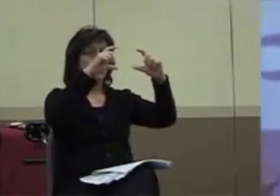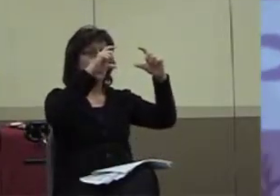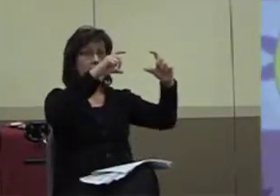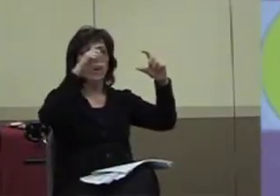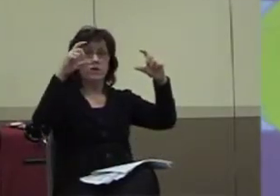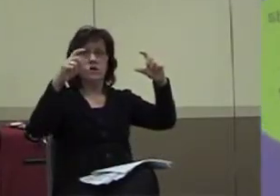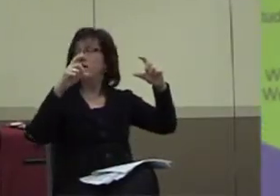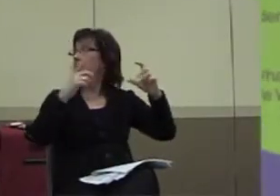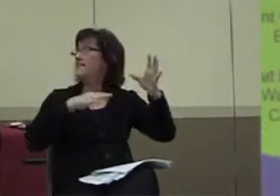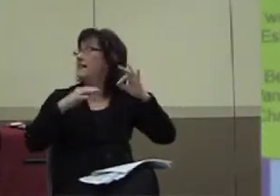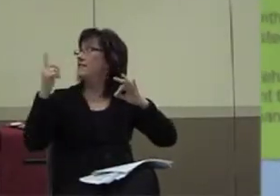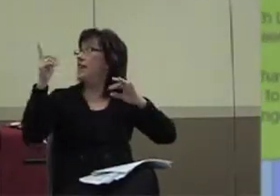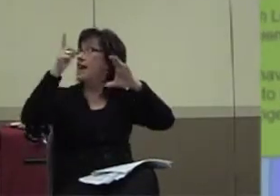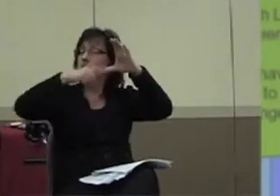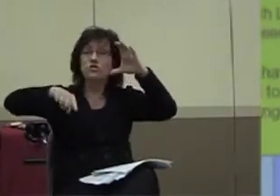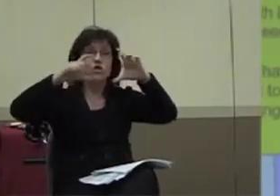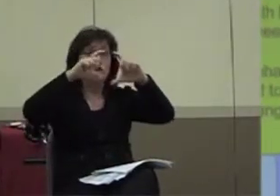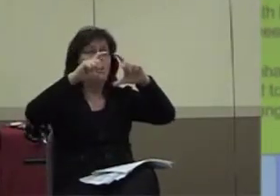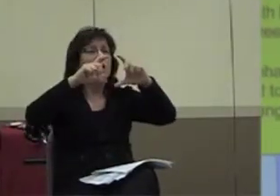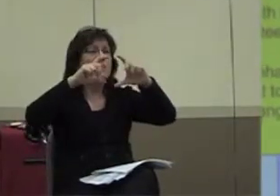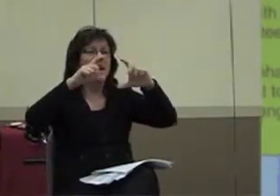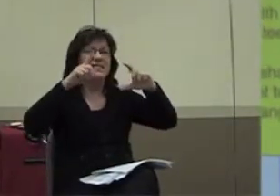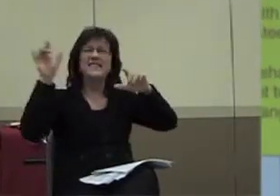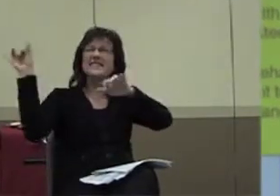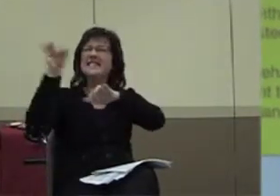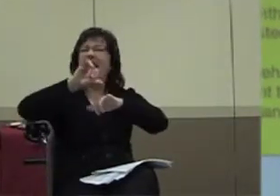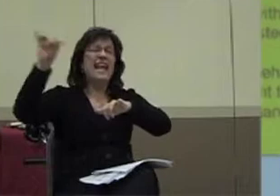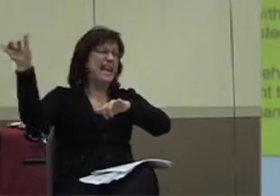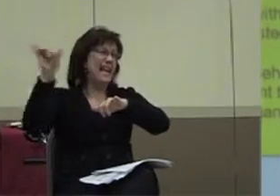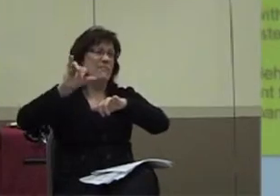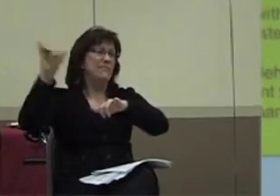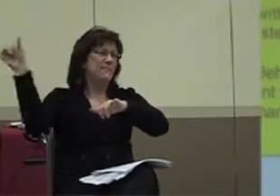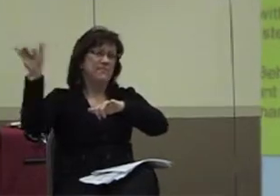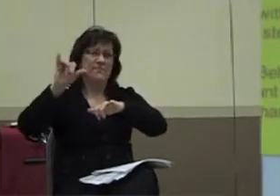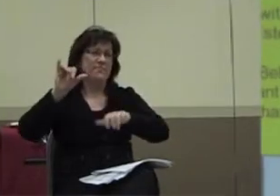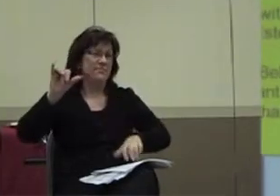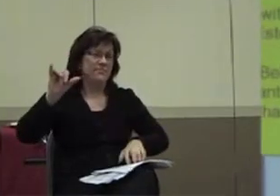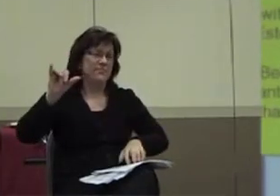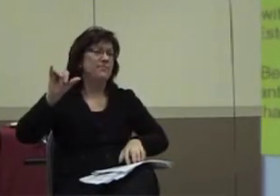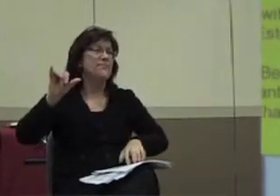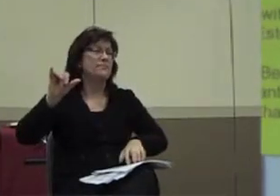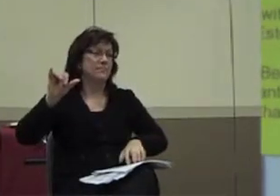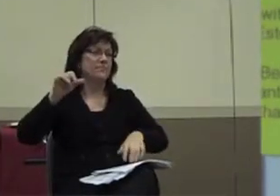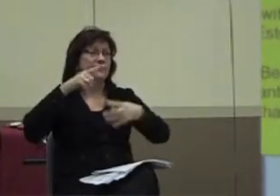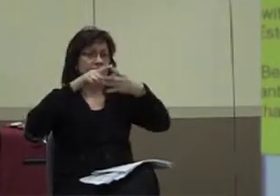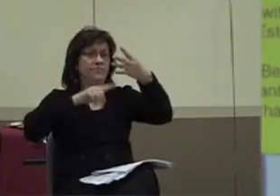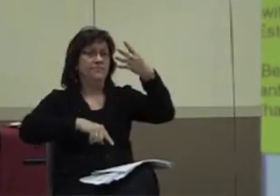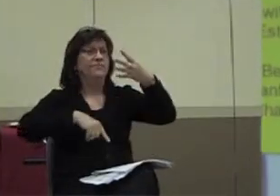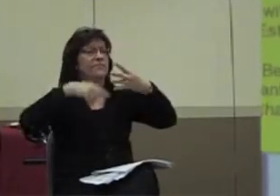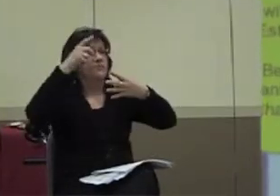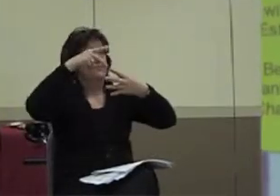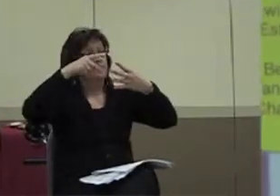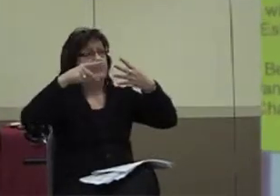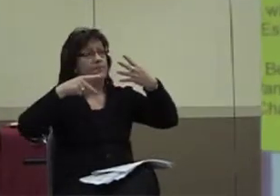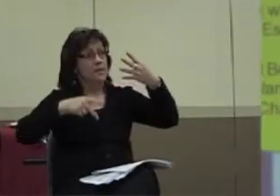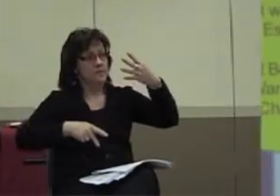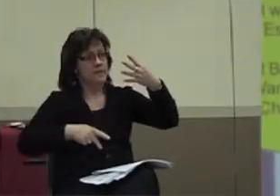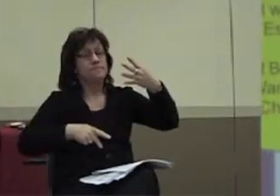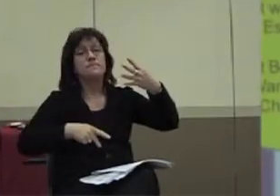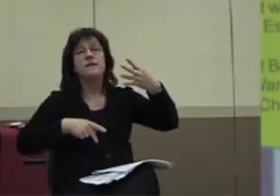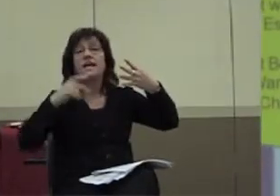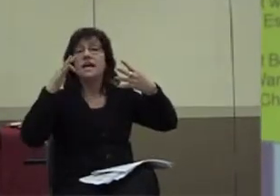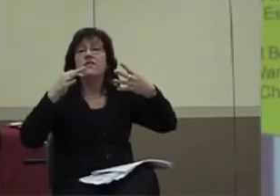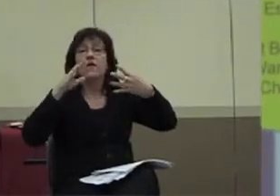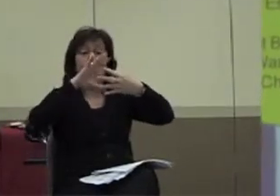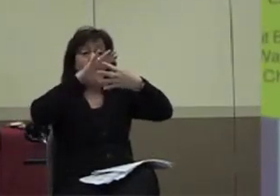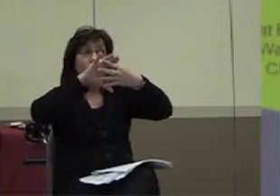but it says the same thing. So public relations, proficiency, power, and philanthropy. If we put all 4 of